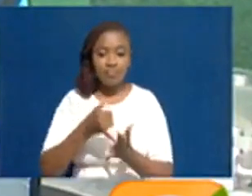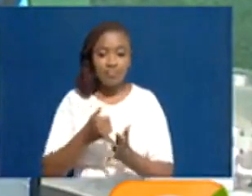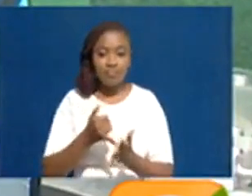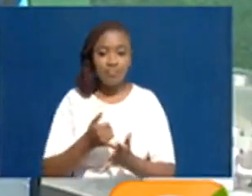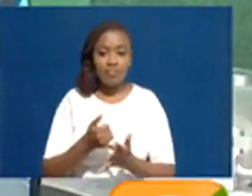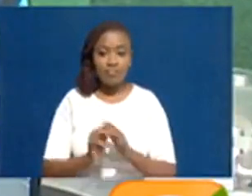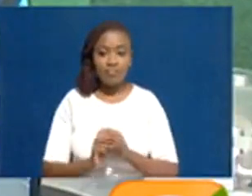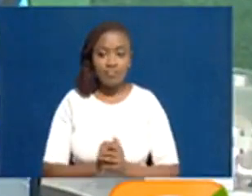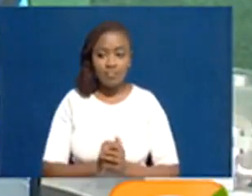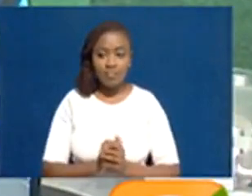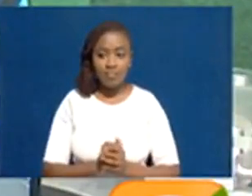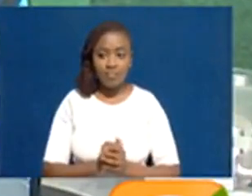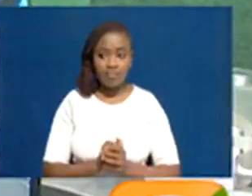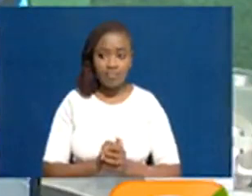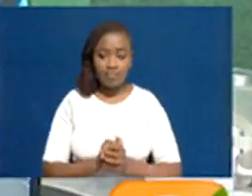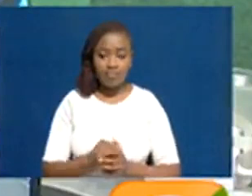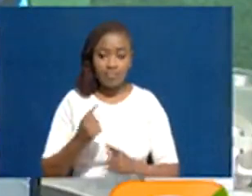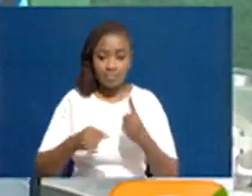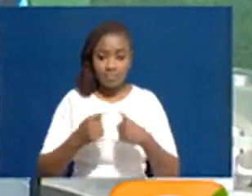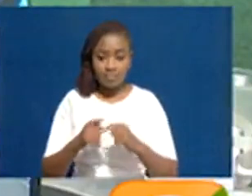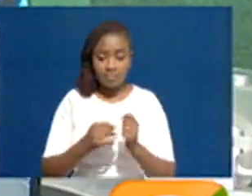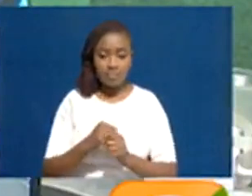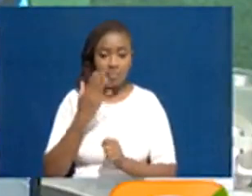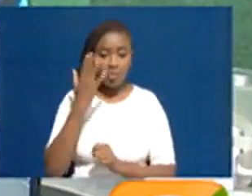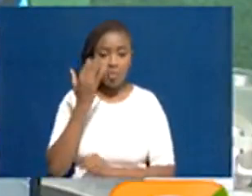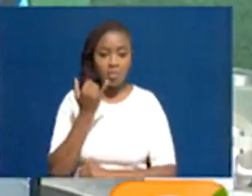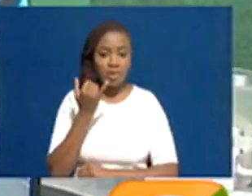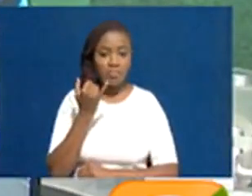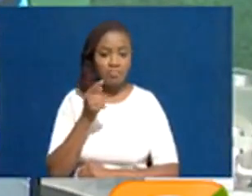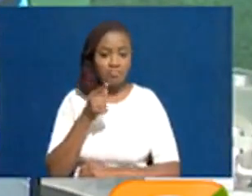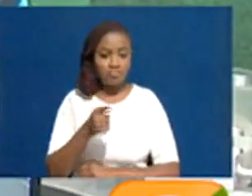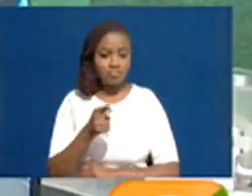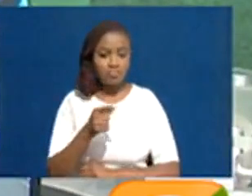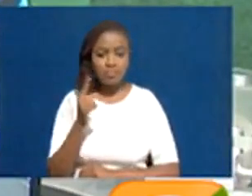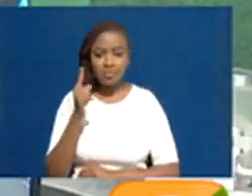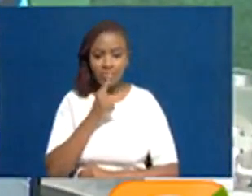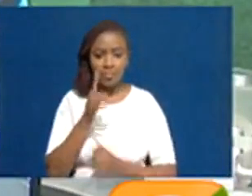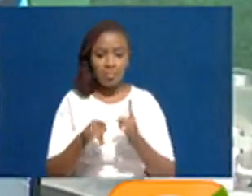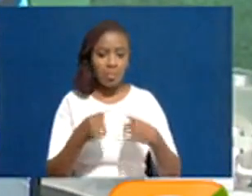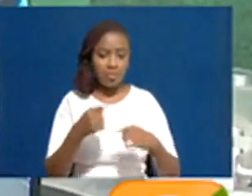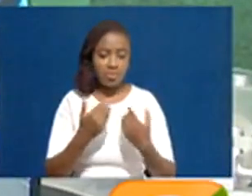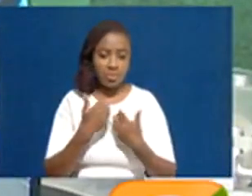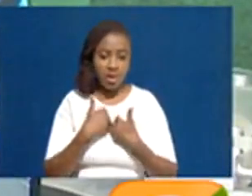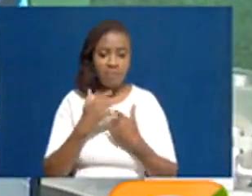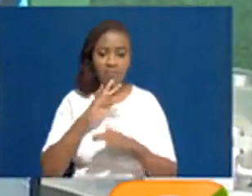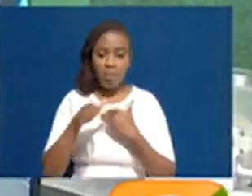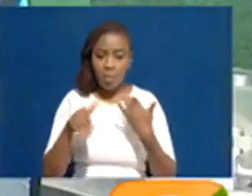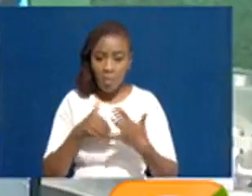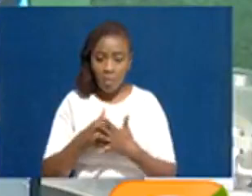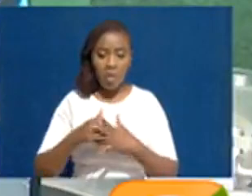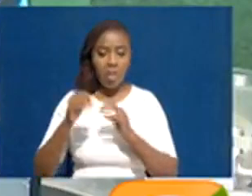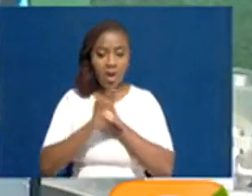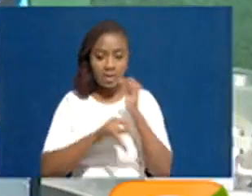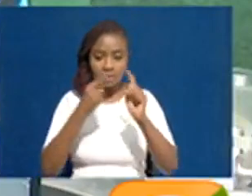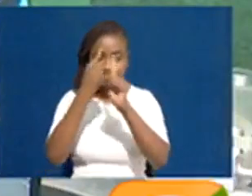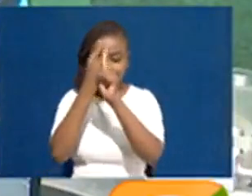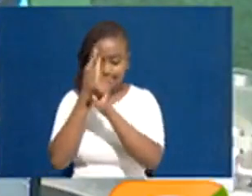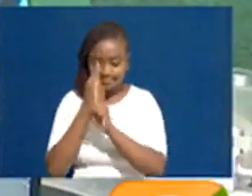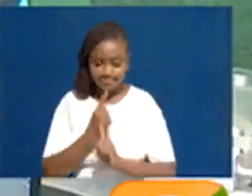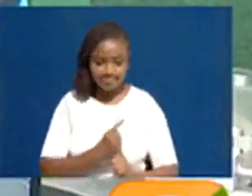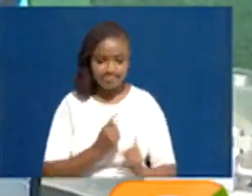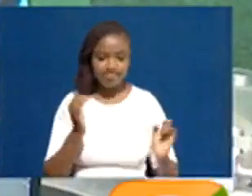Freestyle Football Pulse Series, a succession of a highly competitive regional tournaments that ensures all corners of the globe are covered.